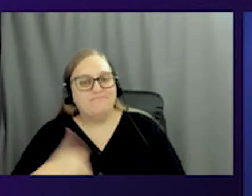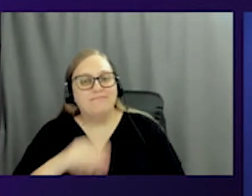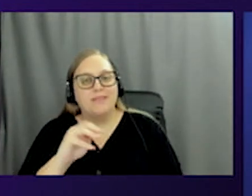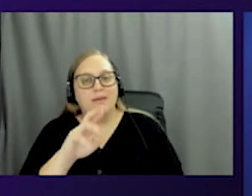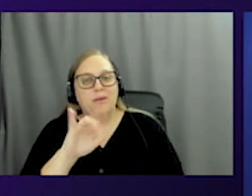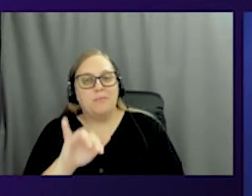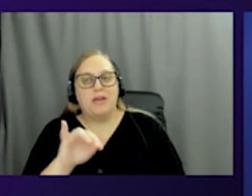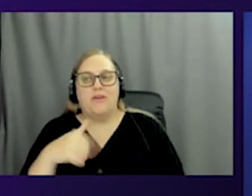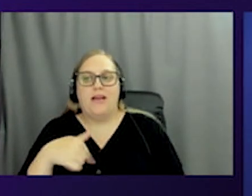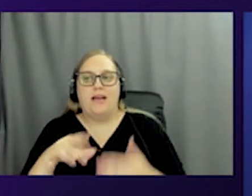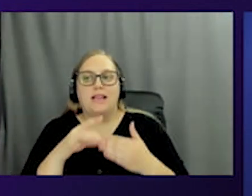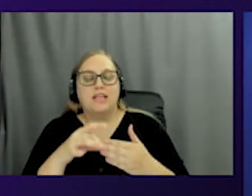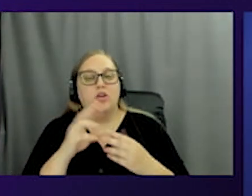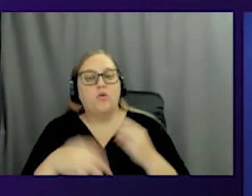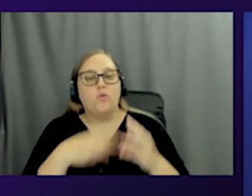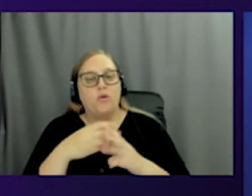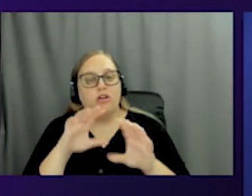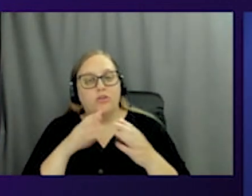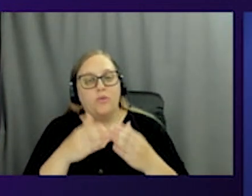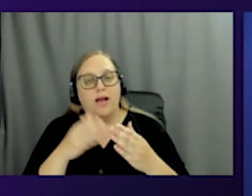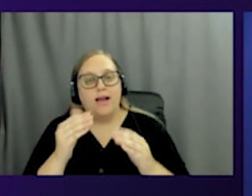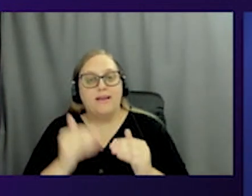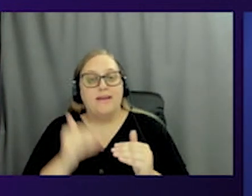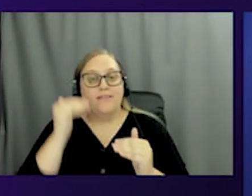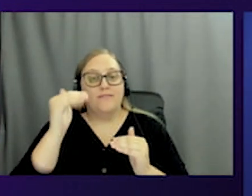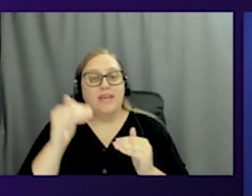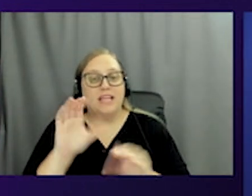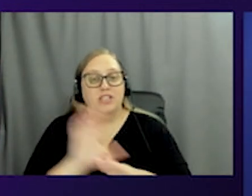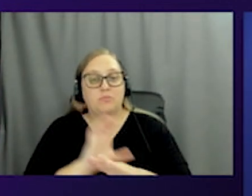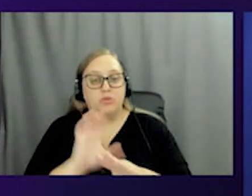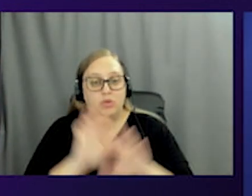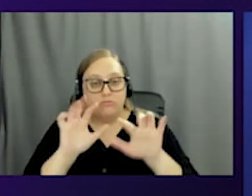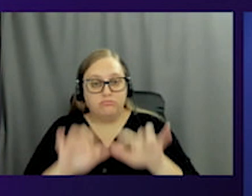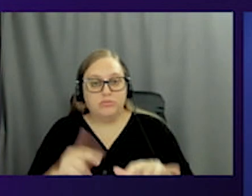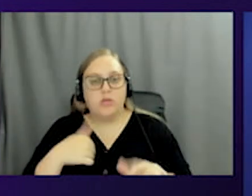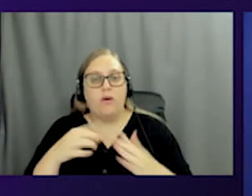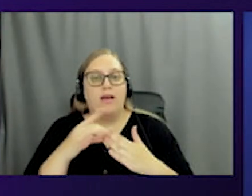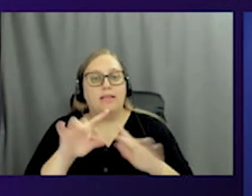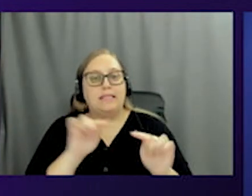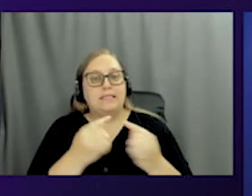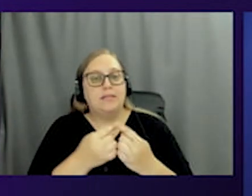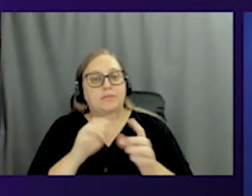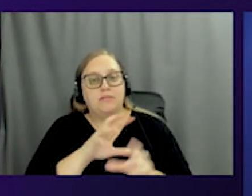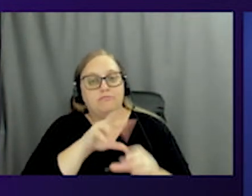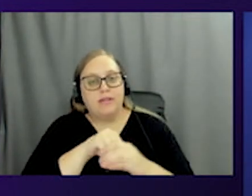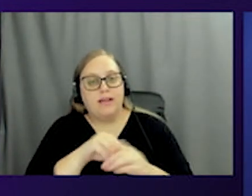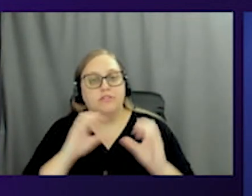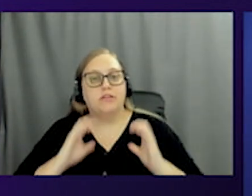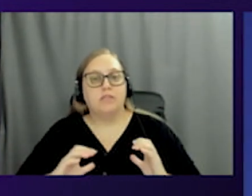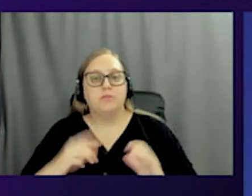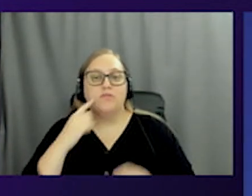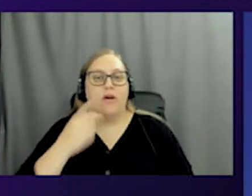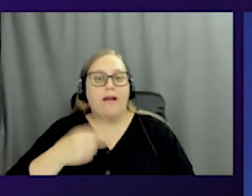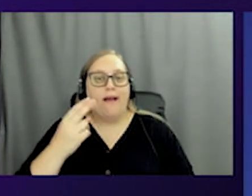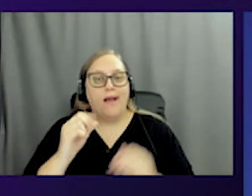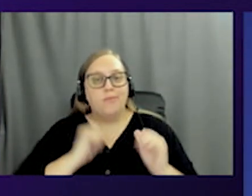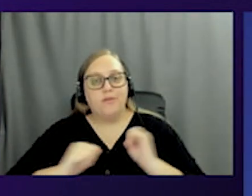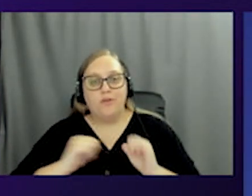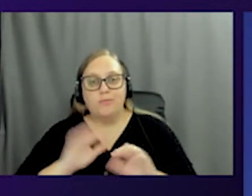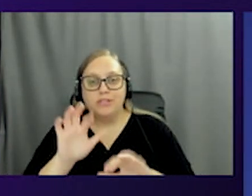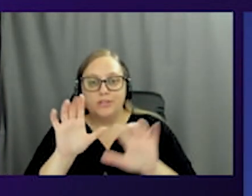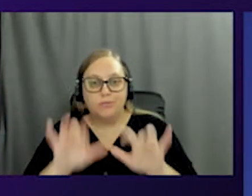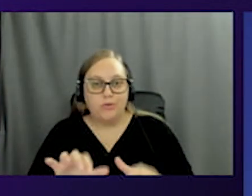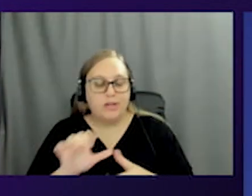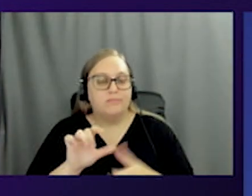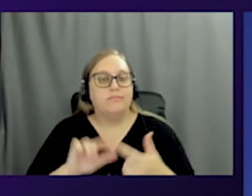I lead worldwide advanced computing, which means I lead teams that engage customers around areas like high-performance computing, quantum computing,